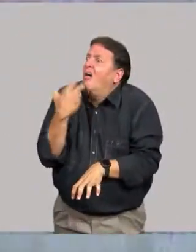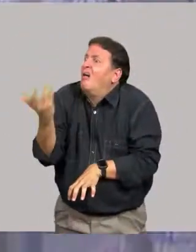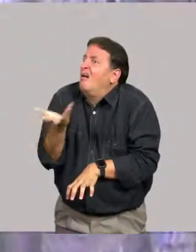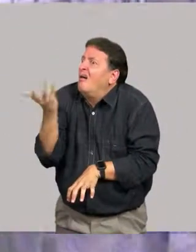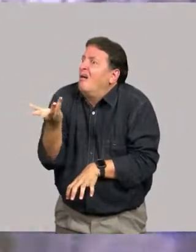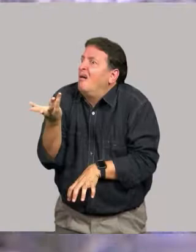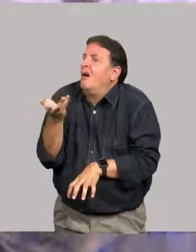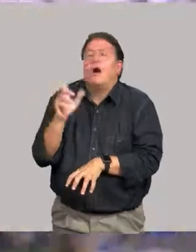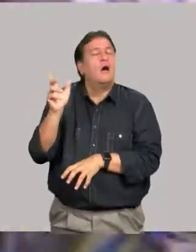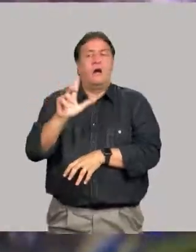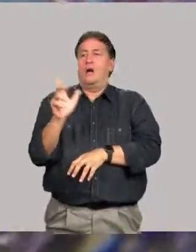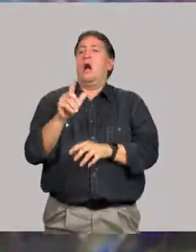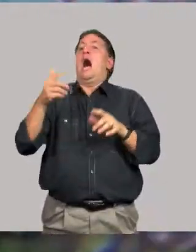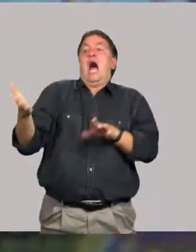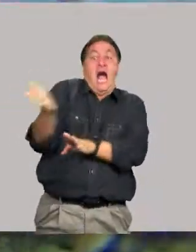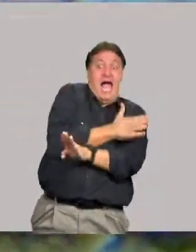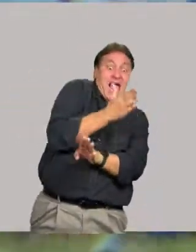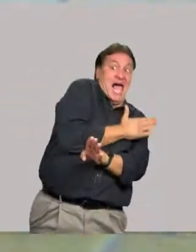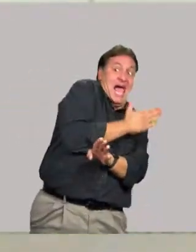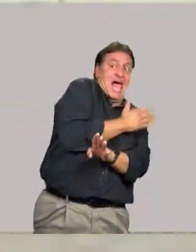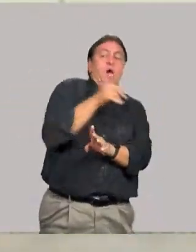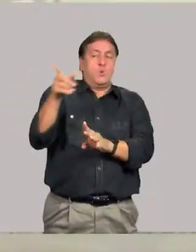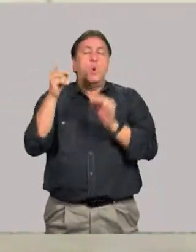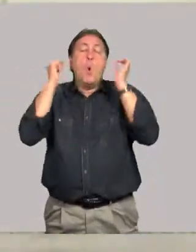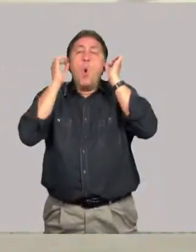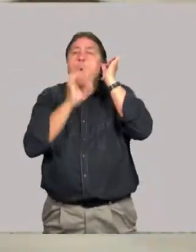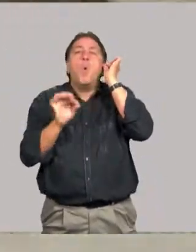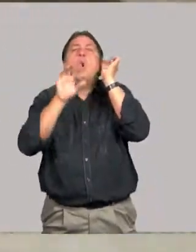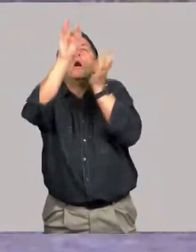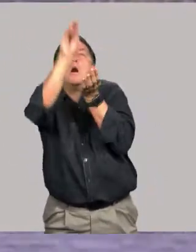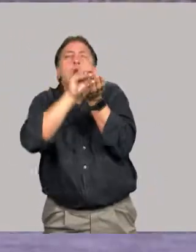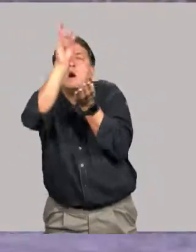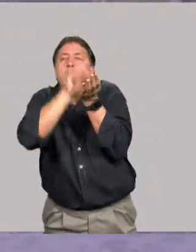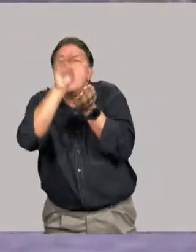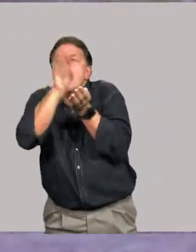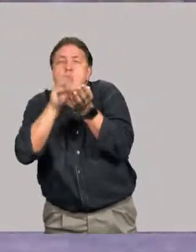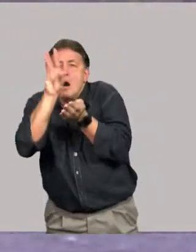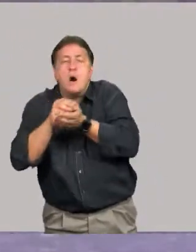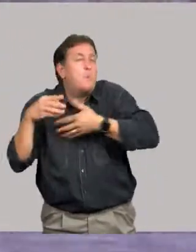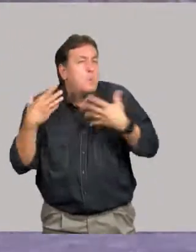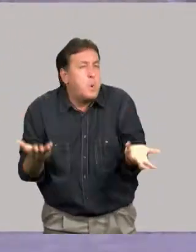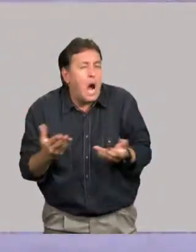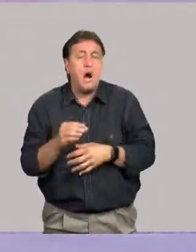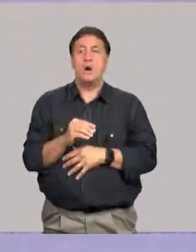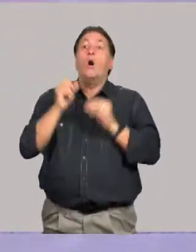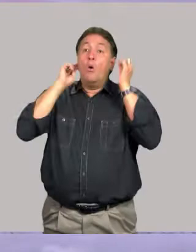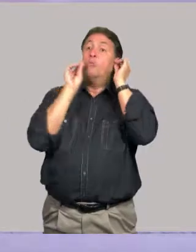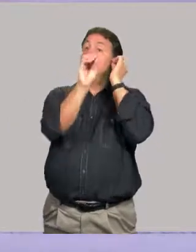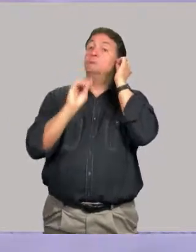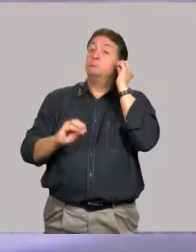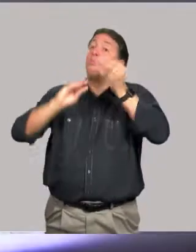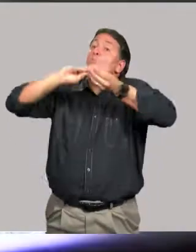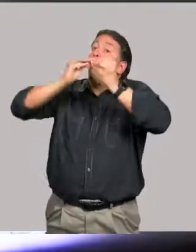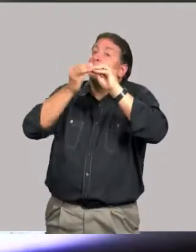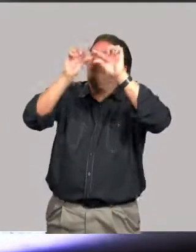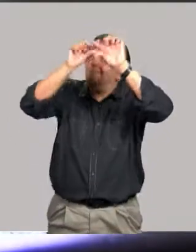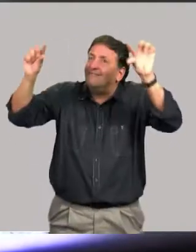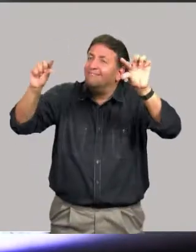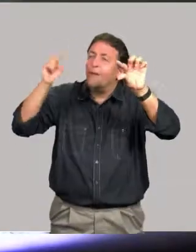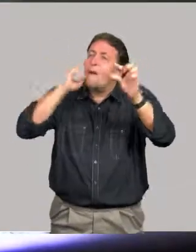Plan for the unexpected and be prepared for any situation that might arise. In the event of a power